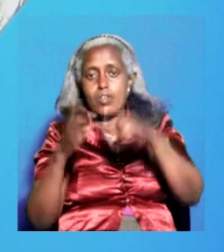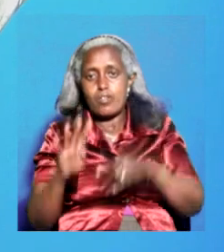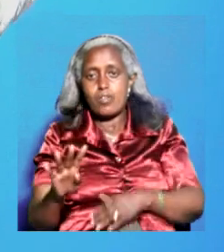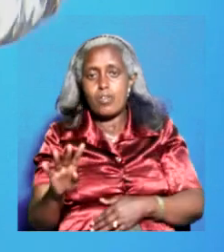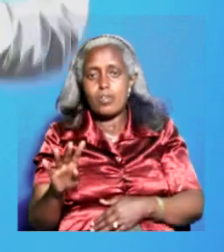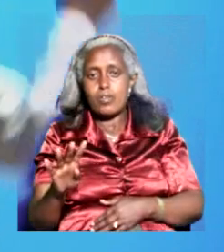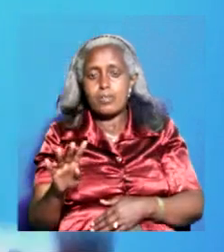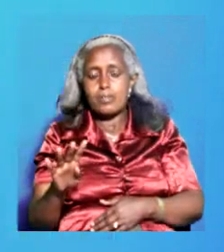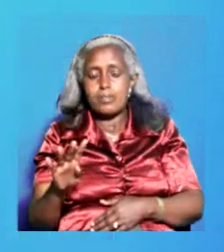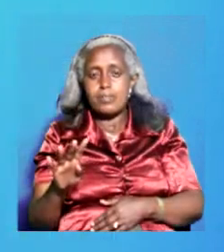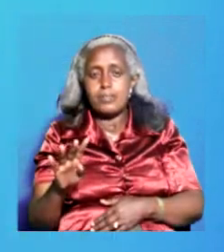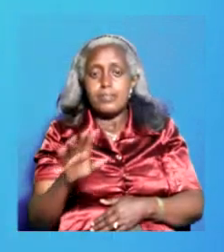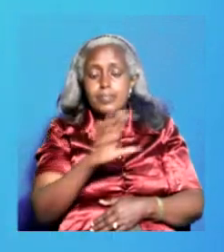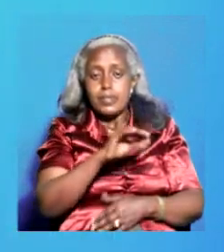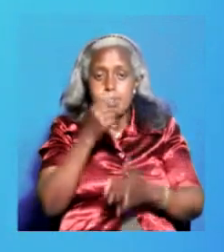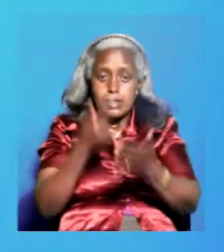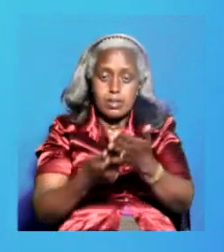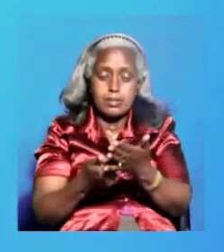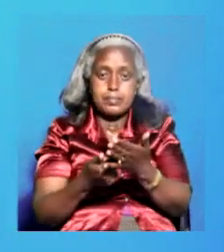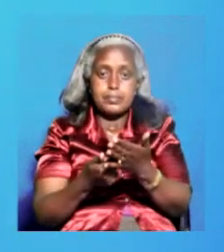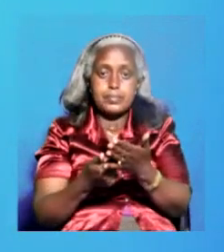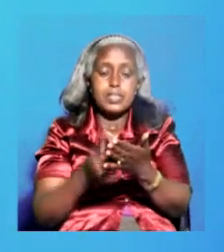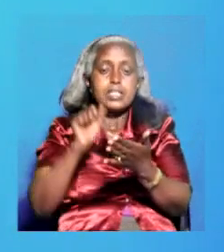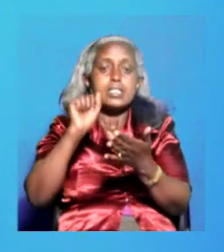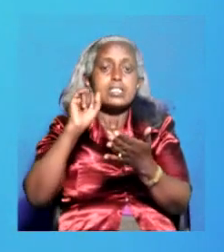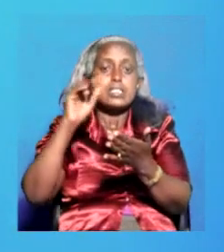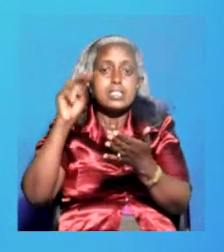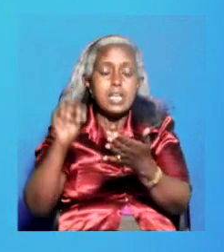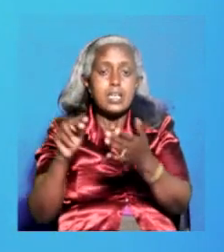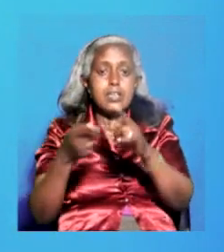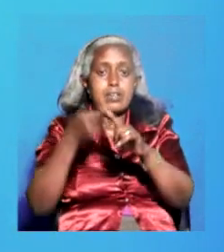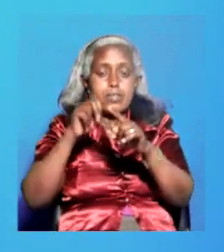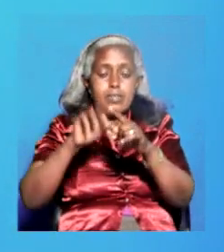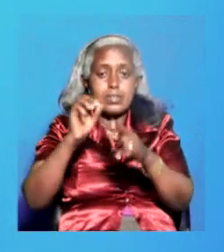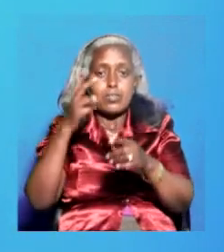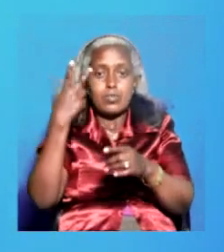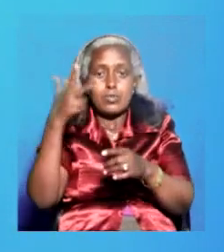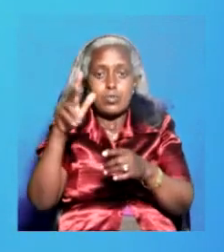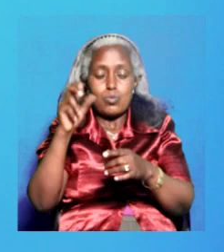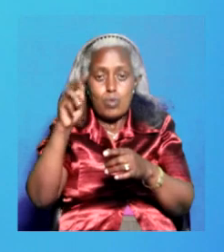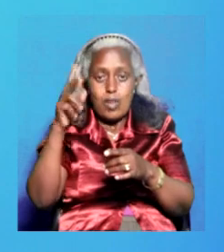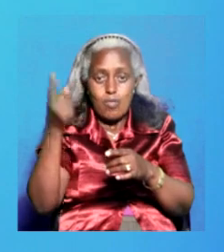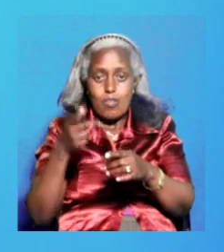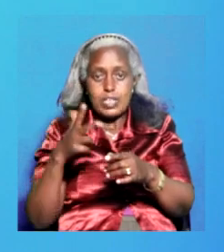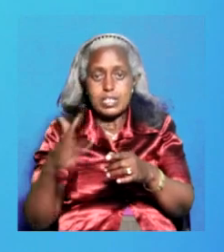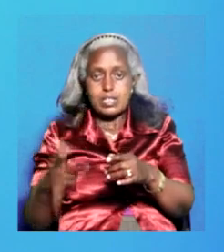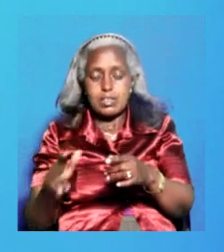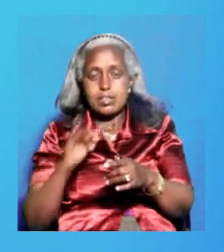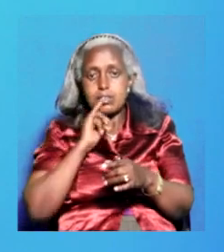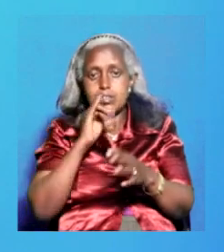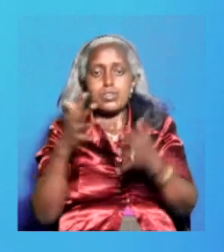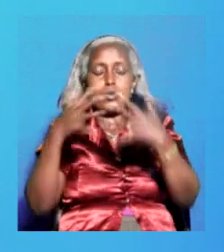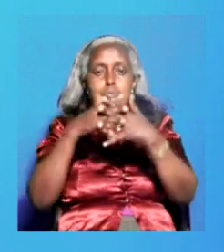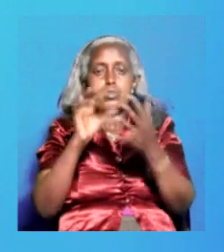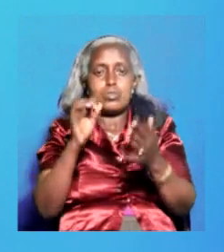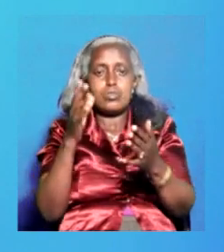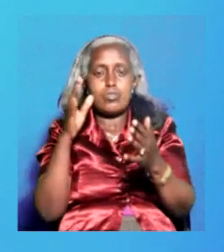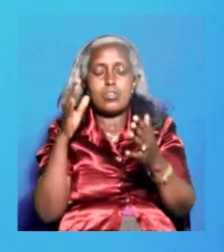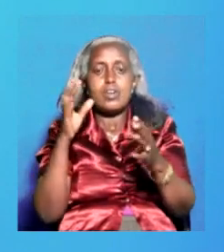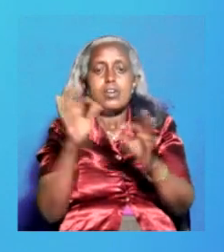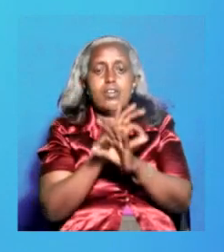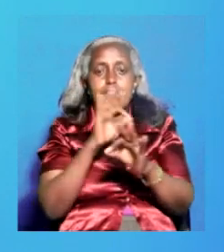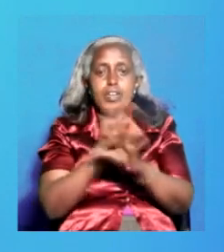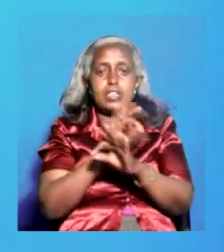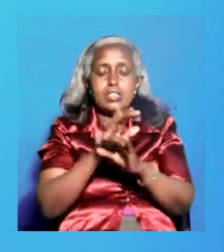4. And here, sine inverse of 12 over 13 is also a composition of a function with